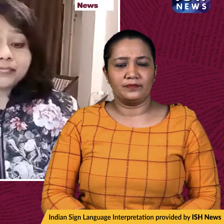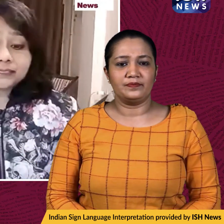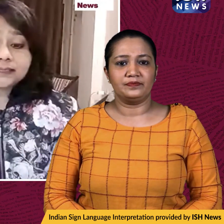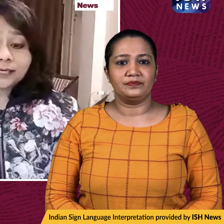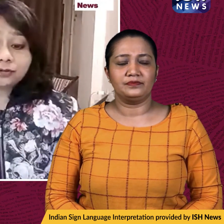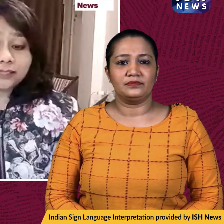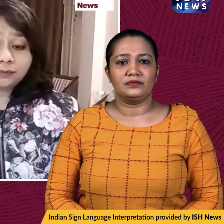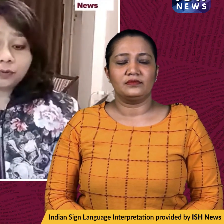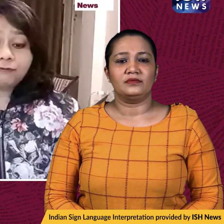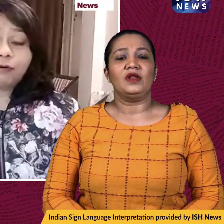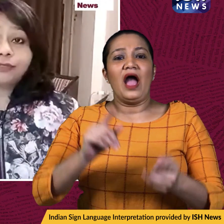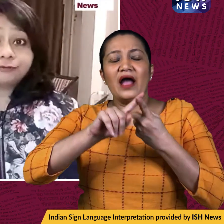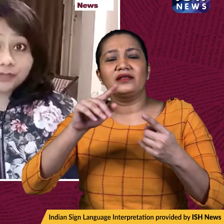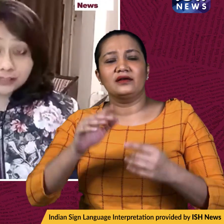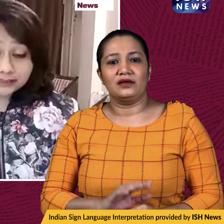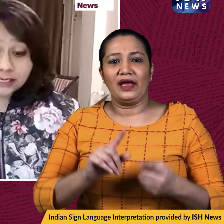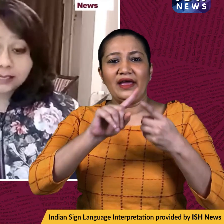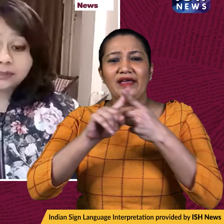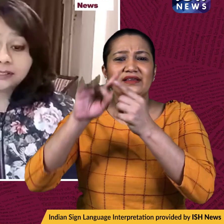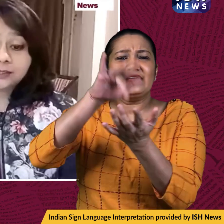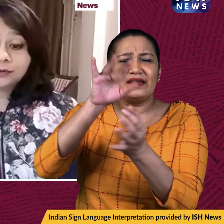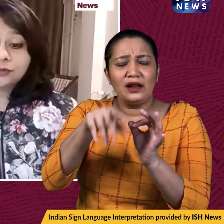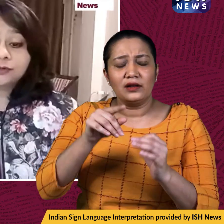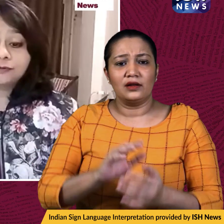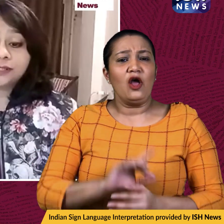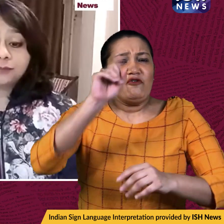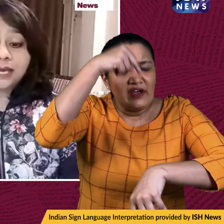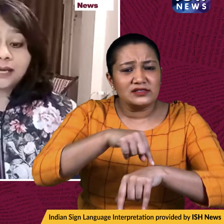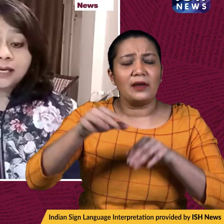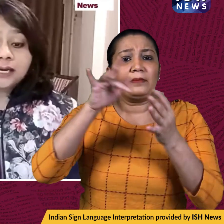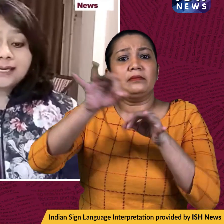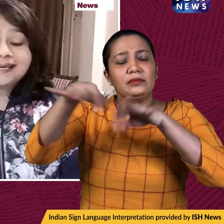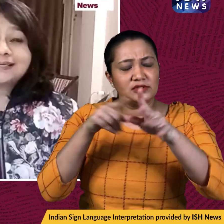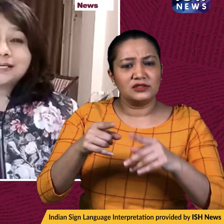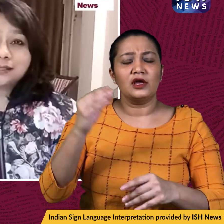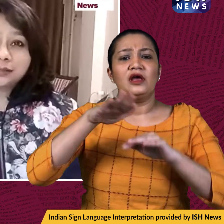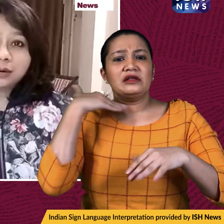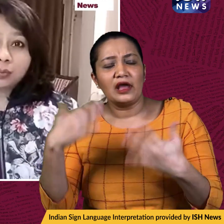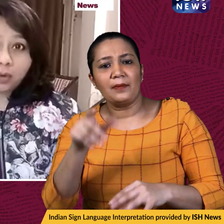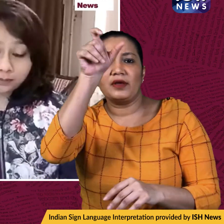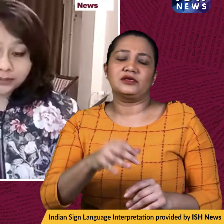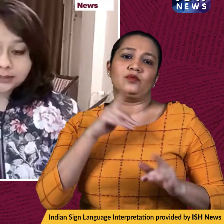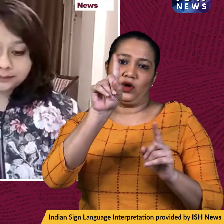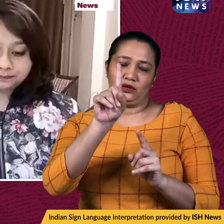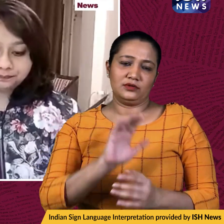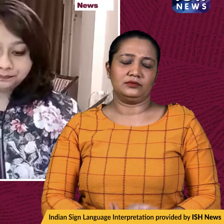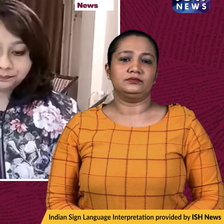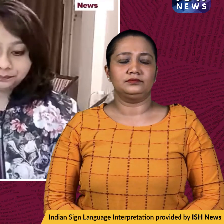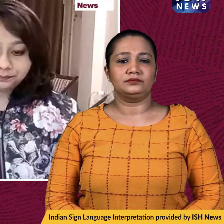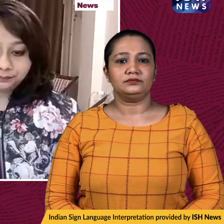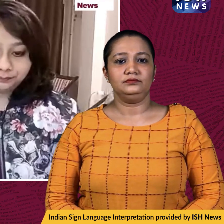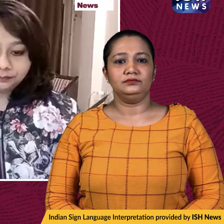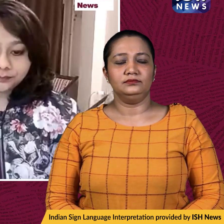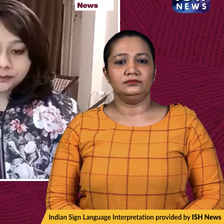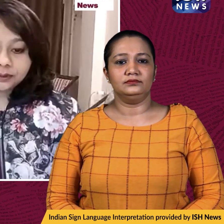hit east central Dnipro for the first time since Moscow's offensive began, killing at least one person.